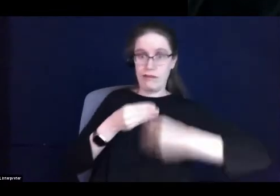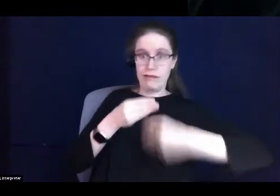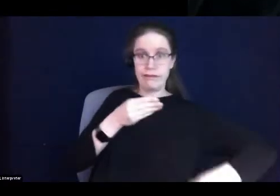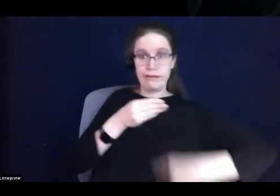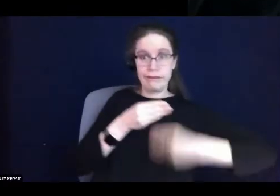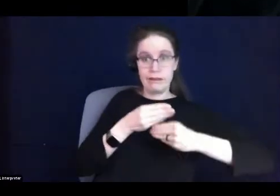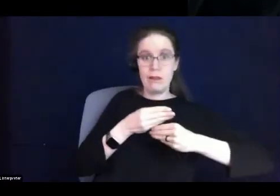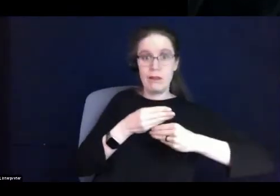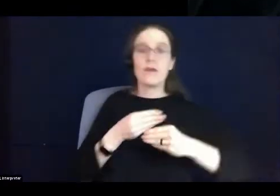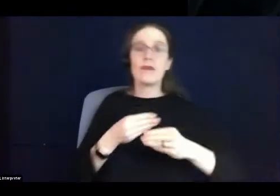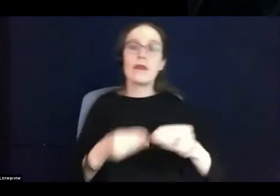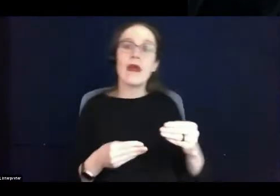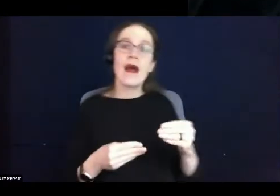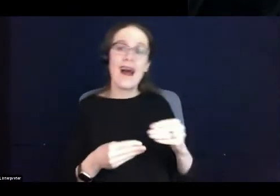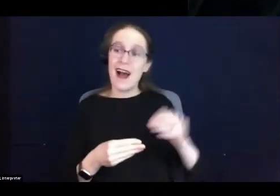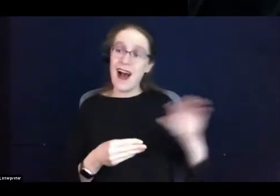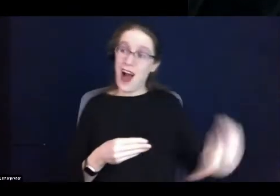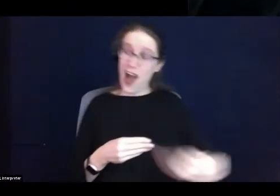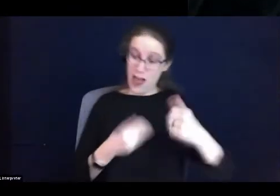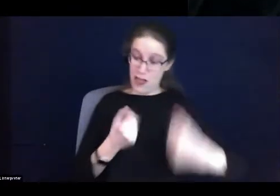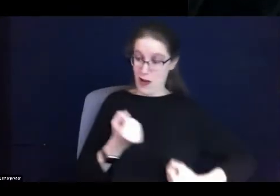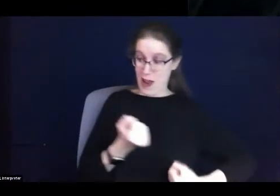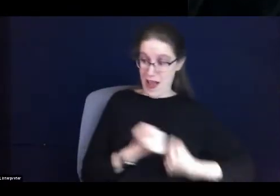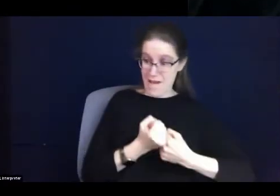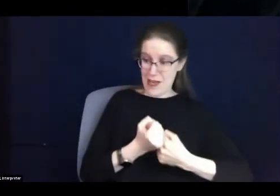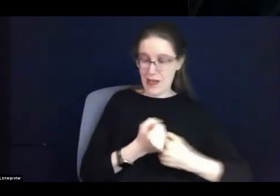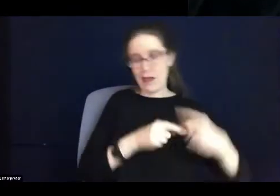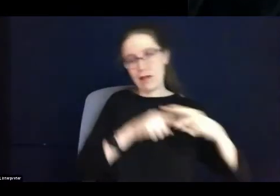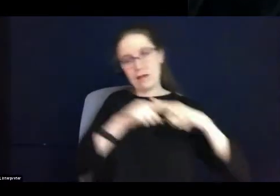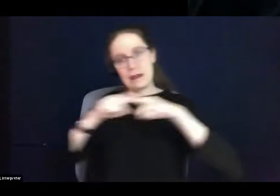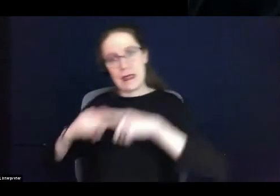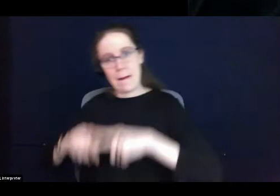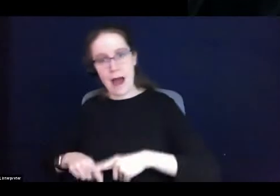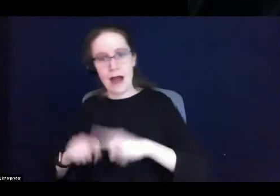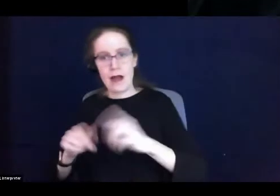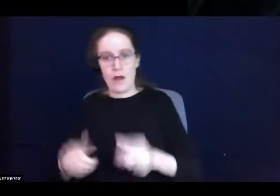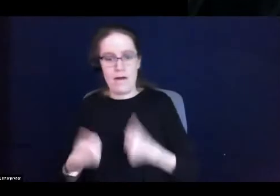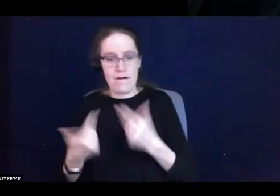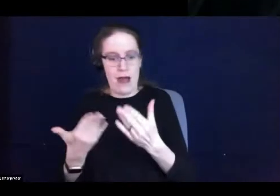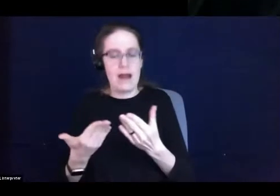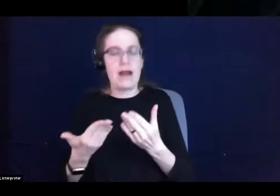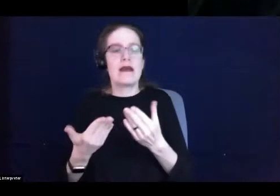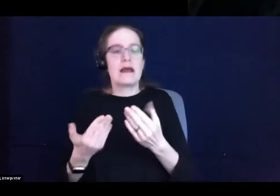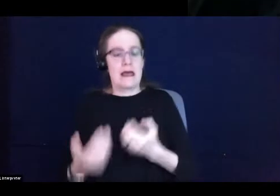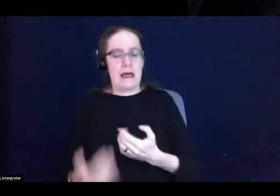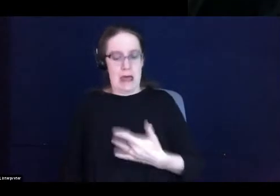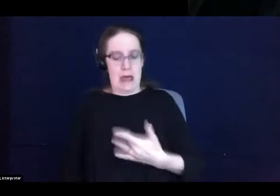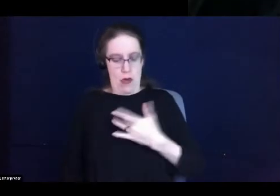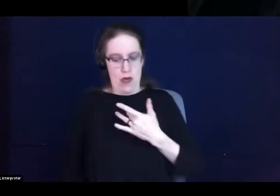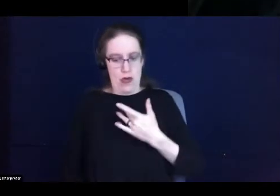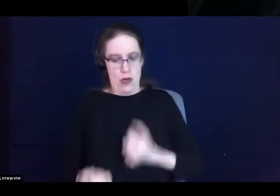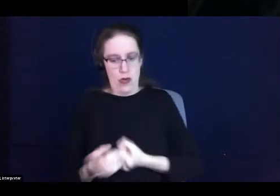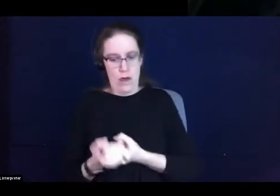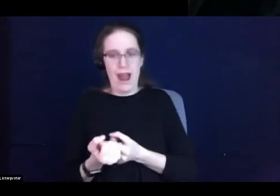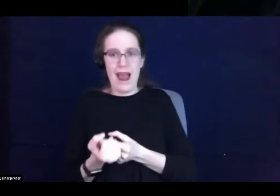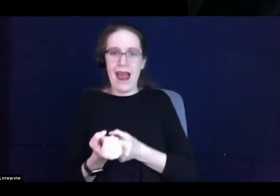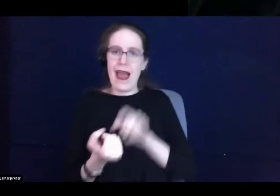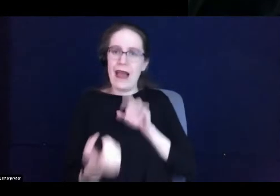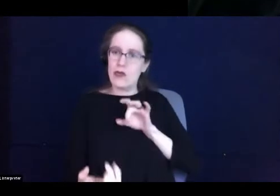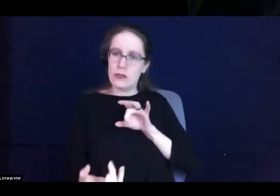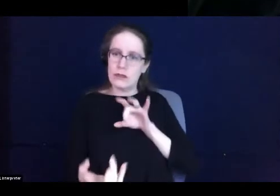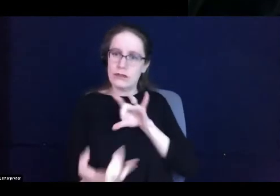advocacy build on being able to provide someone with emotional support and to connect with them on a basic